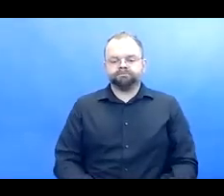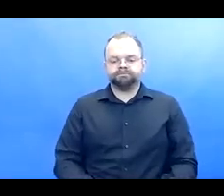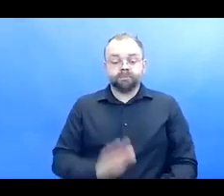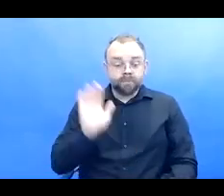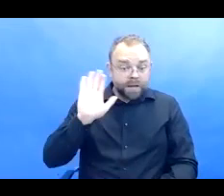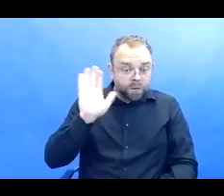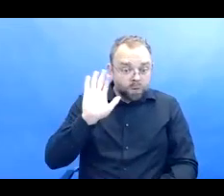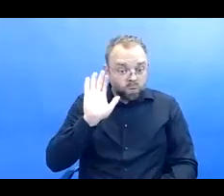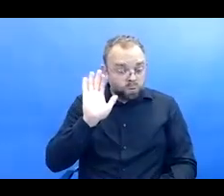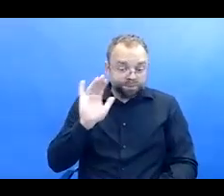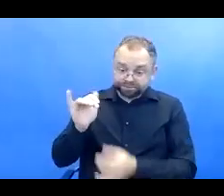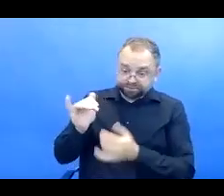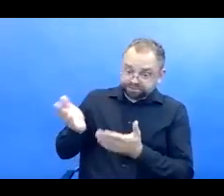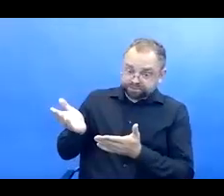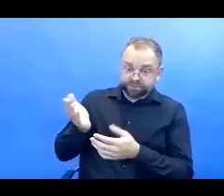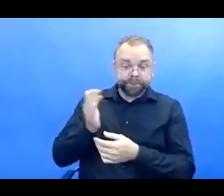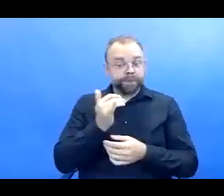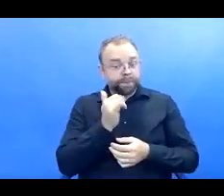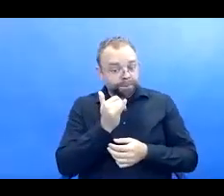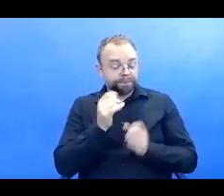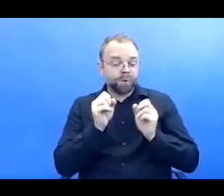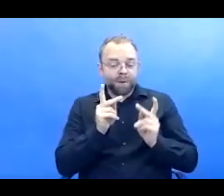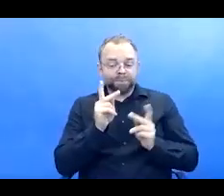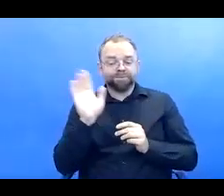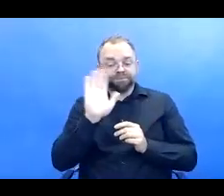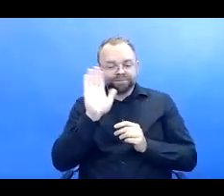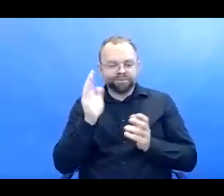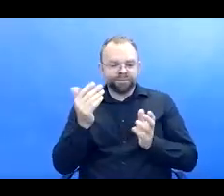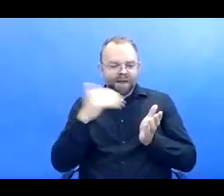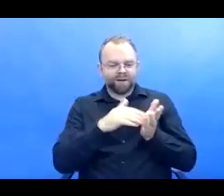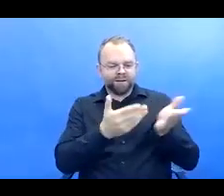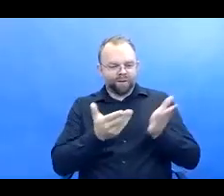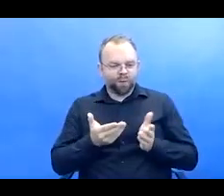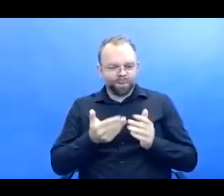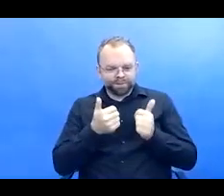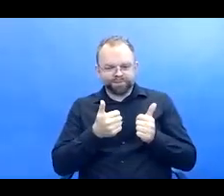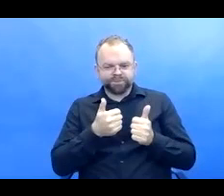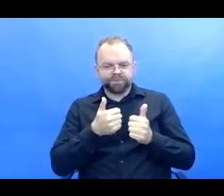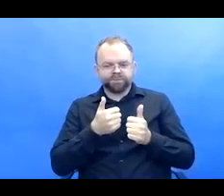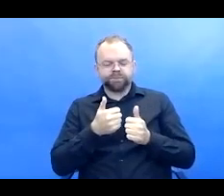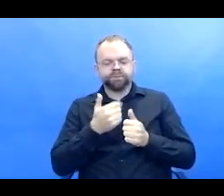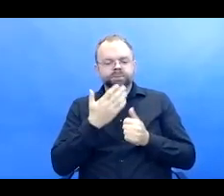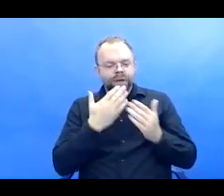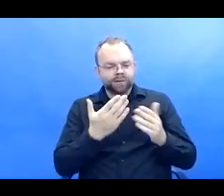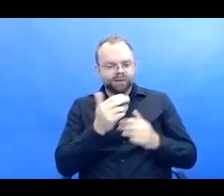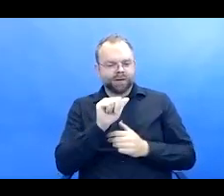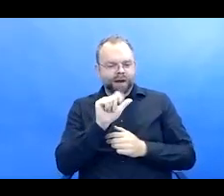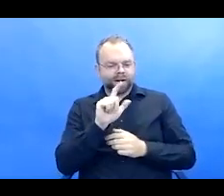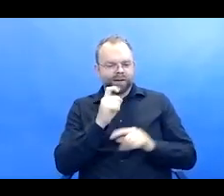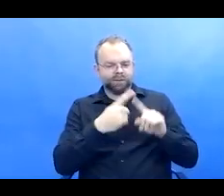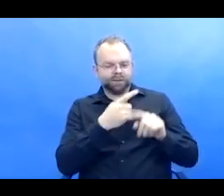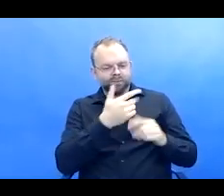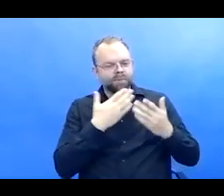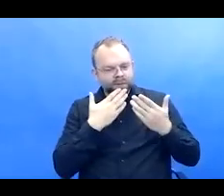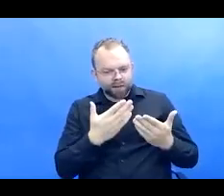Hi, welcome again. Thanks, Alex. So what we wanted to just update you